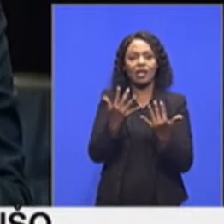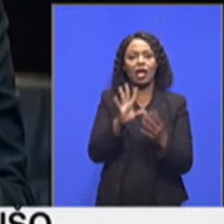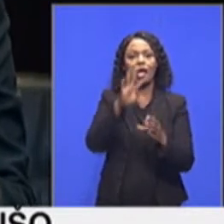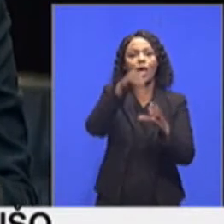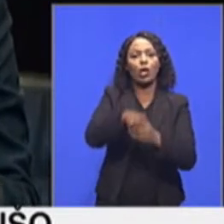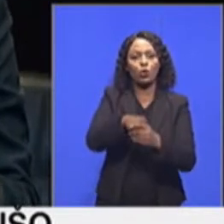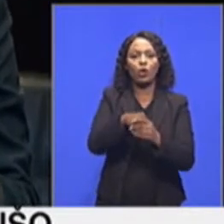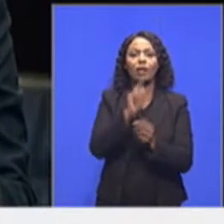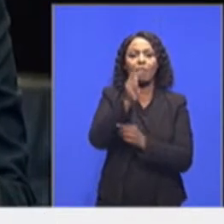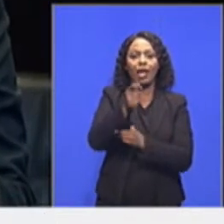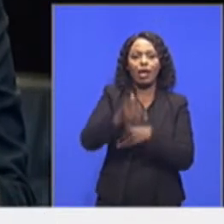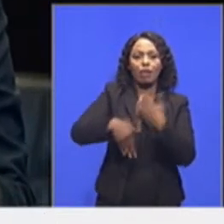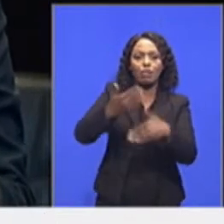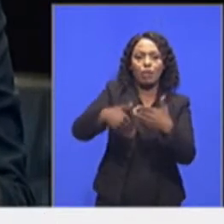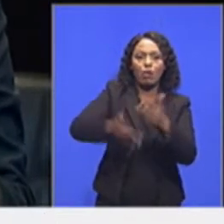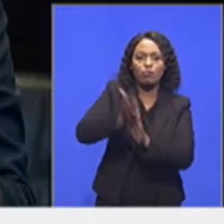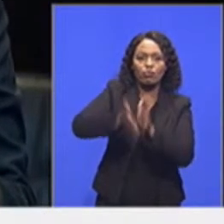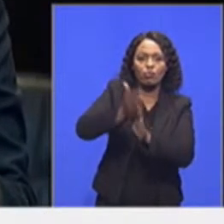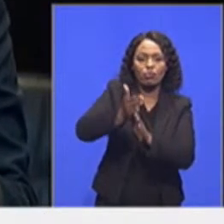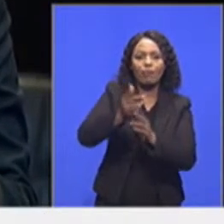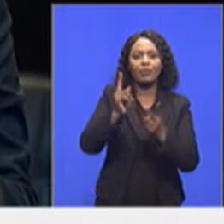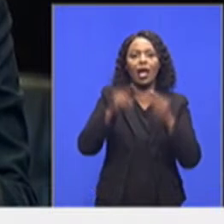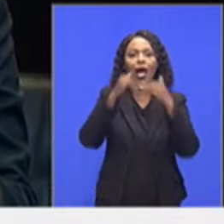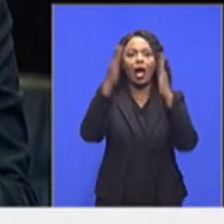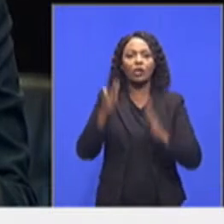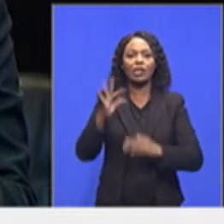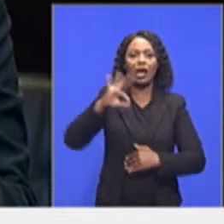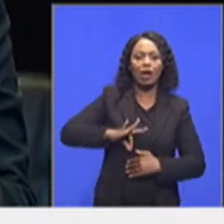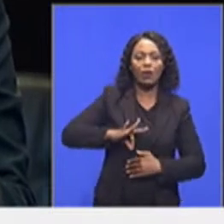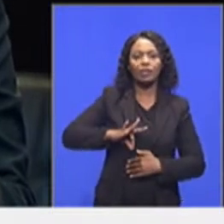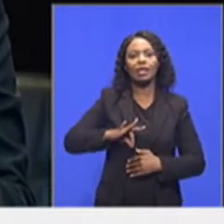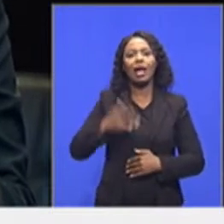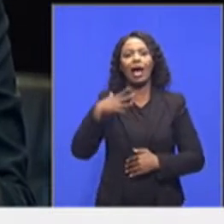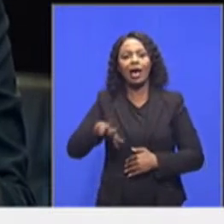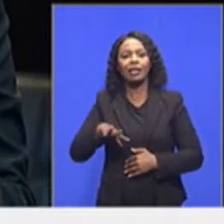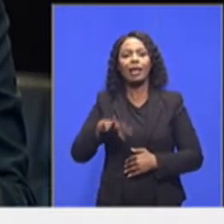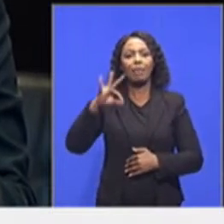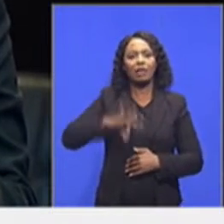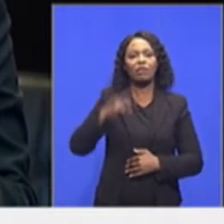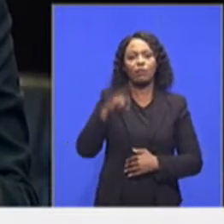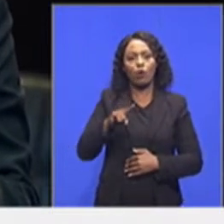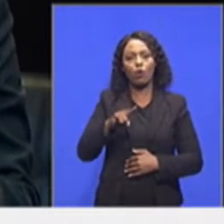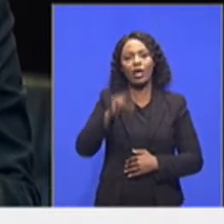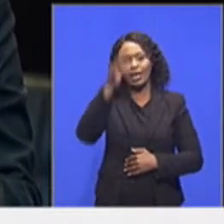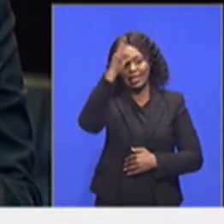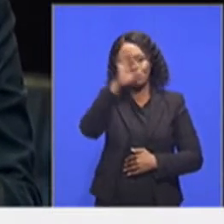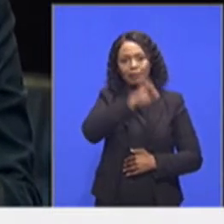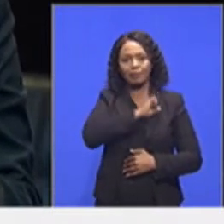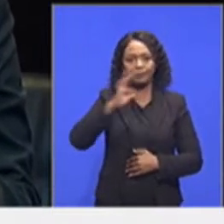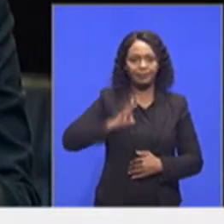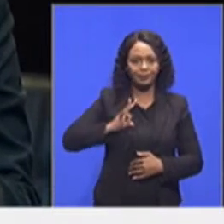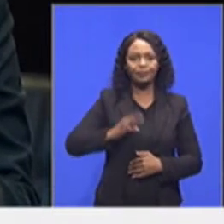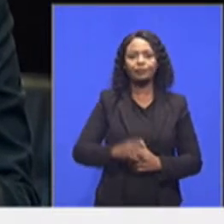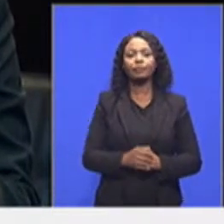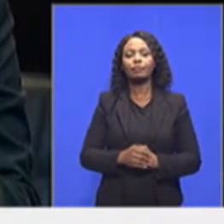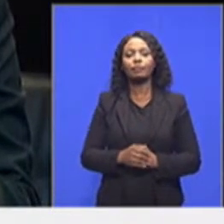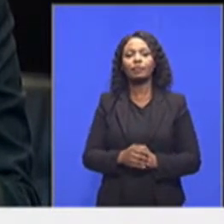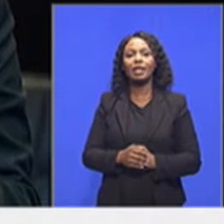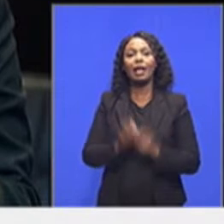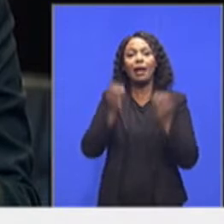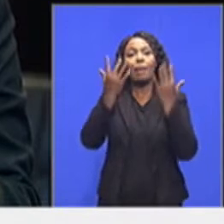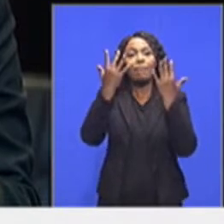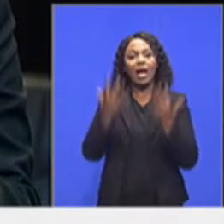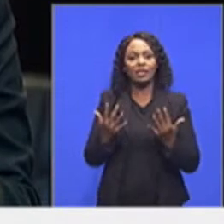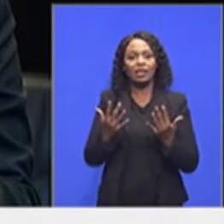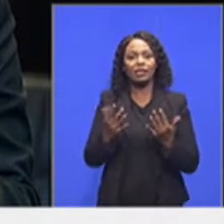progression, a housing allowance, and other benefits for civil servants. The budget also provides additional